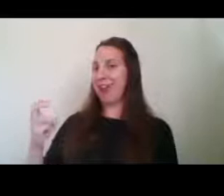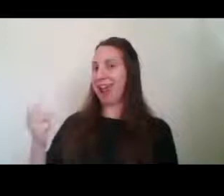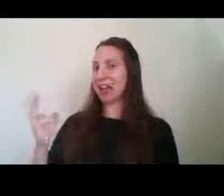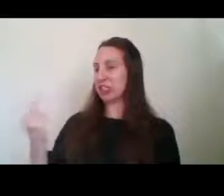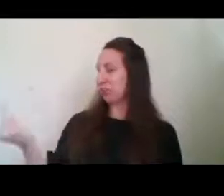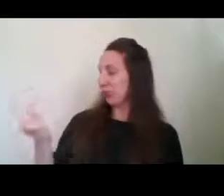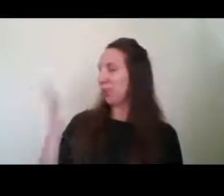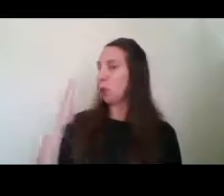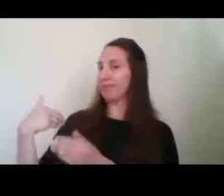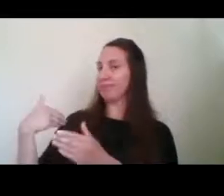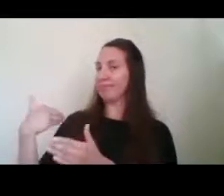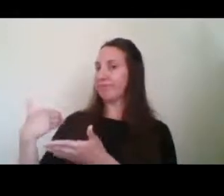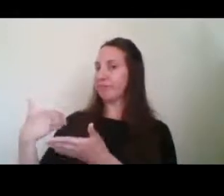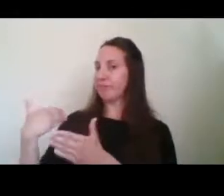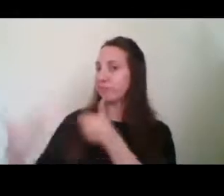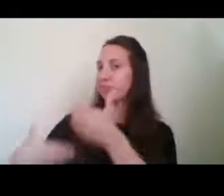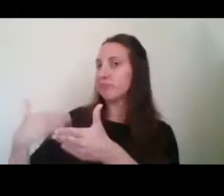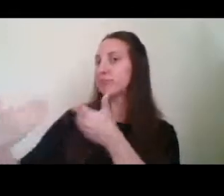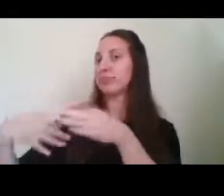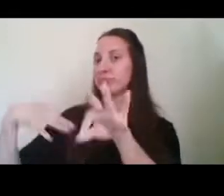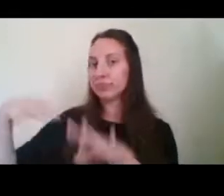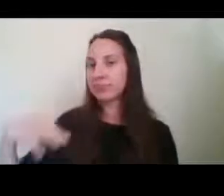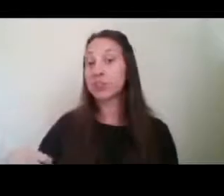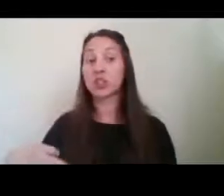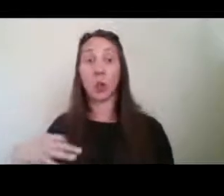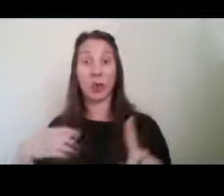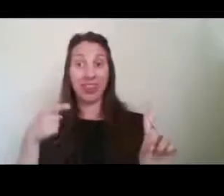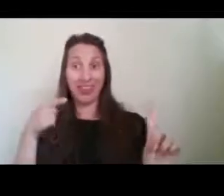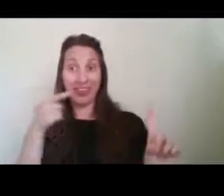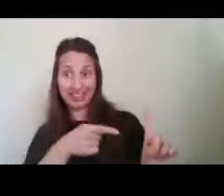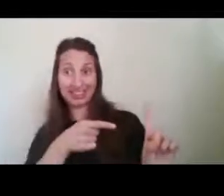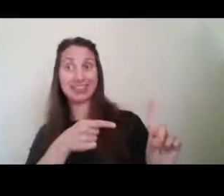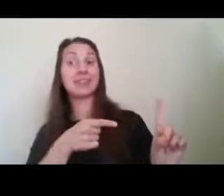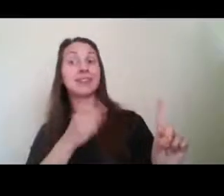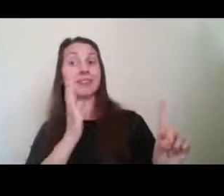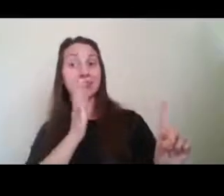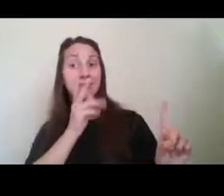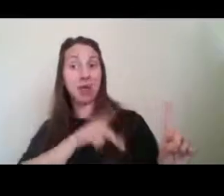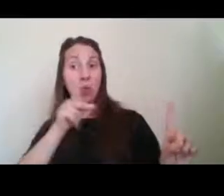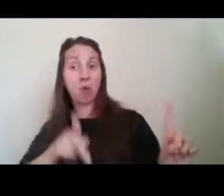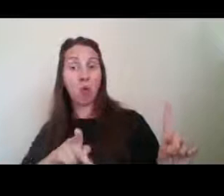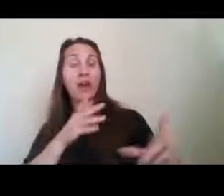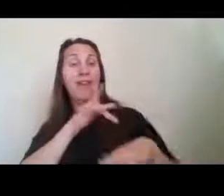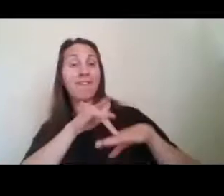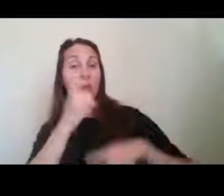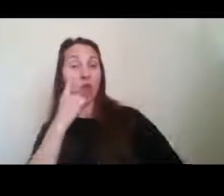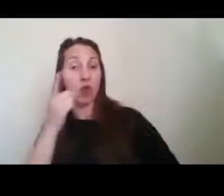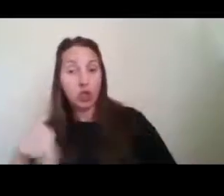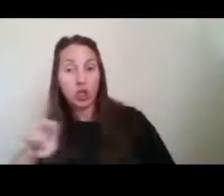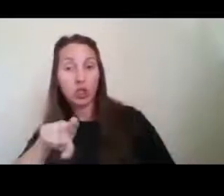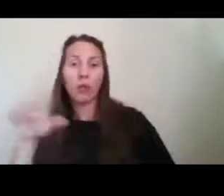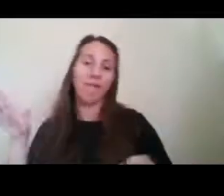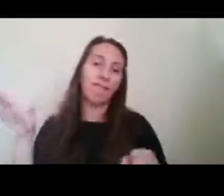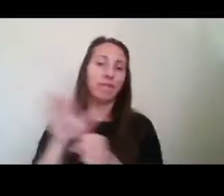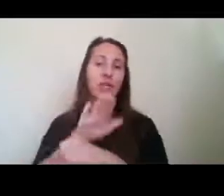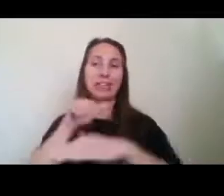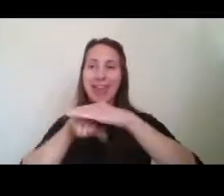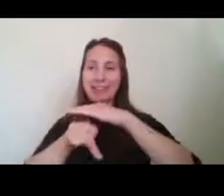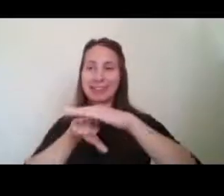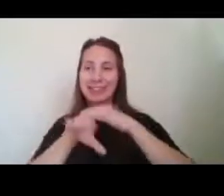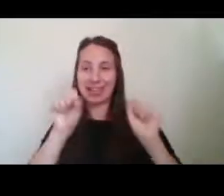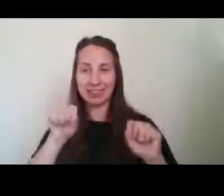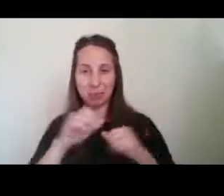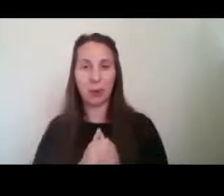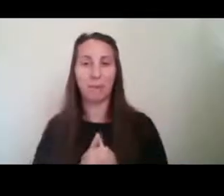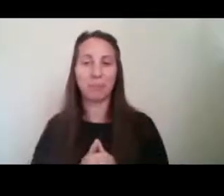webinar and this PowerPoint will be available to you. It is completely accessible. We will make sure it is available to you, and you can click on this